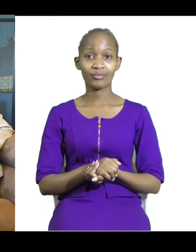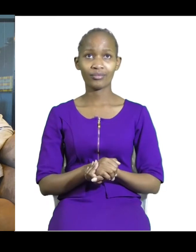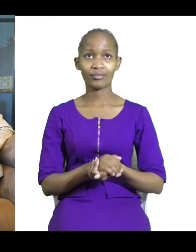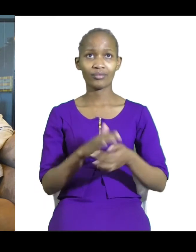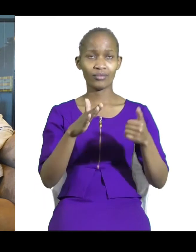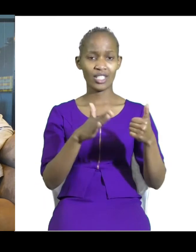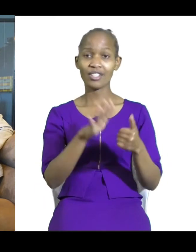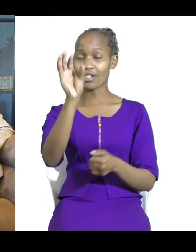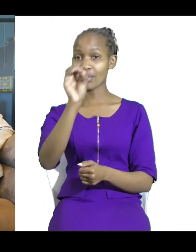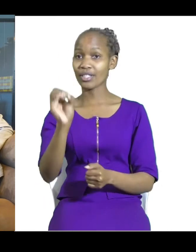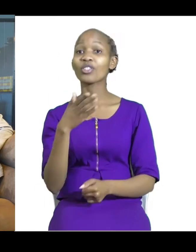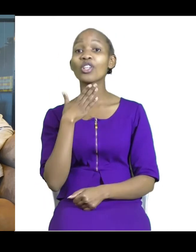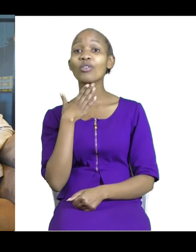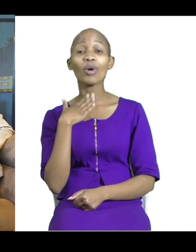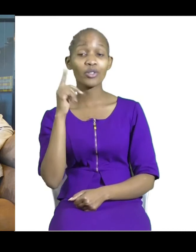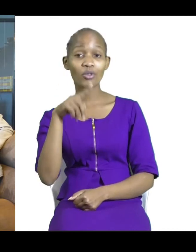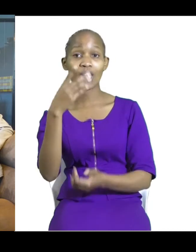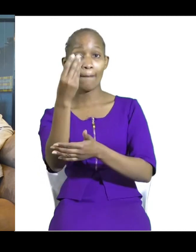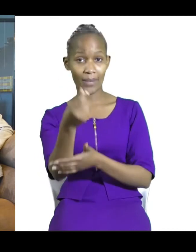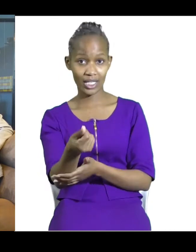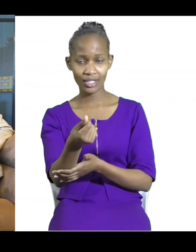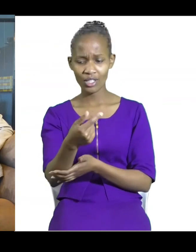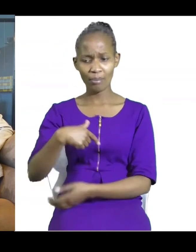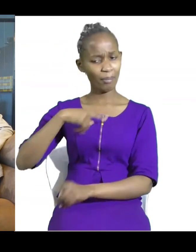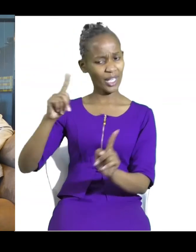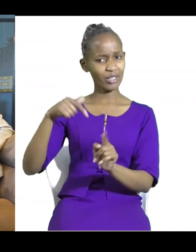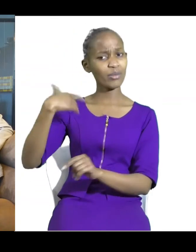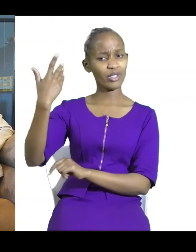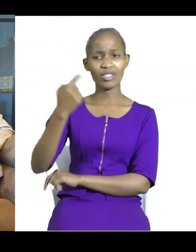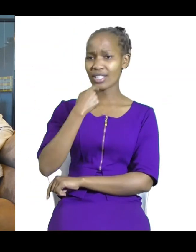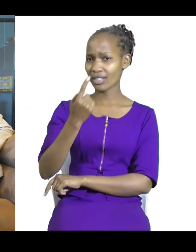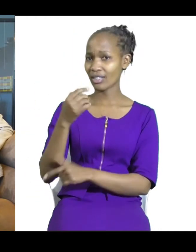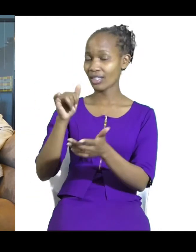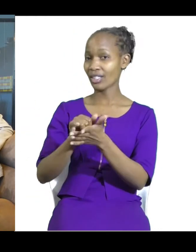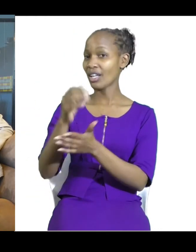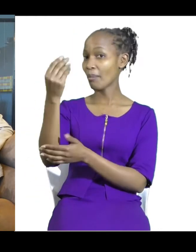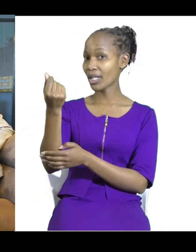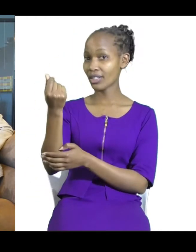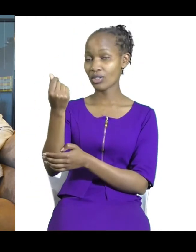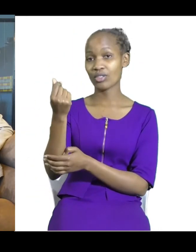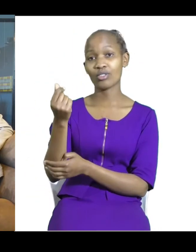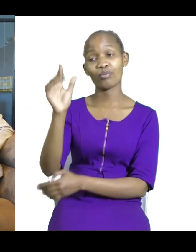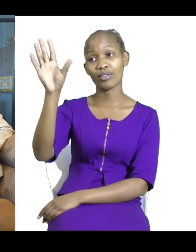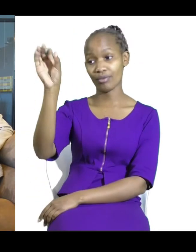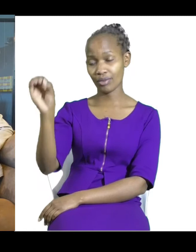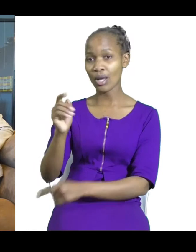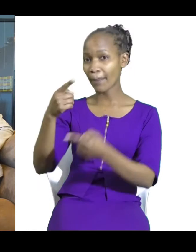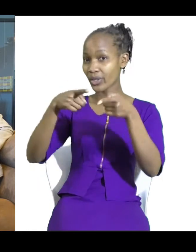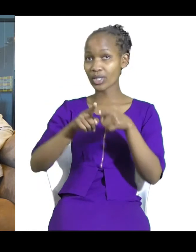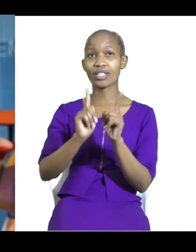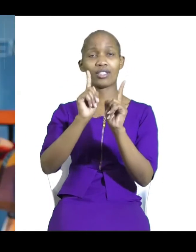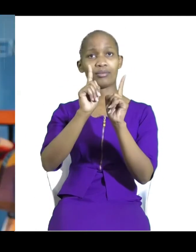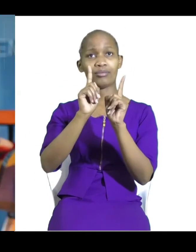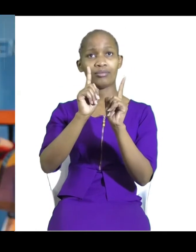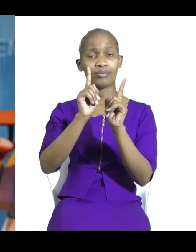their ask would be money. And I normally tell them that money is actually 5%.